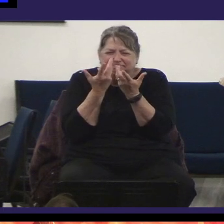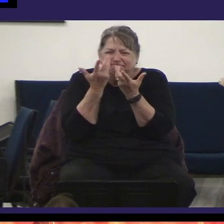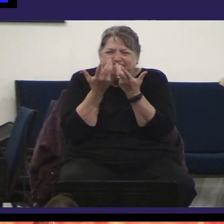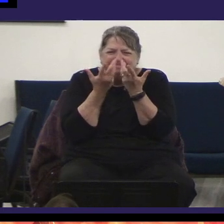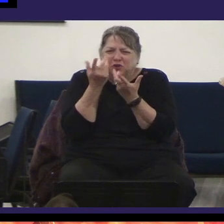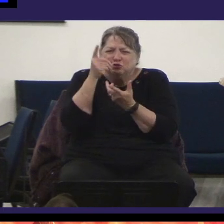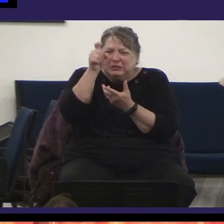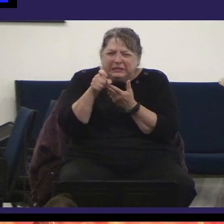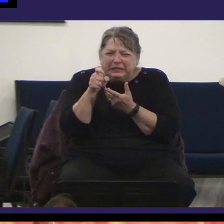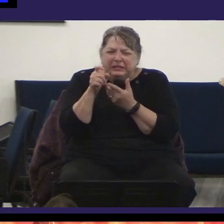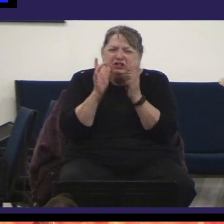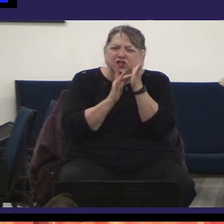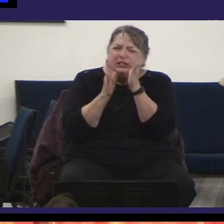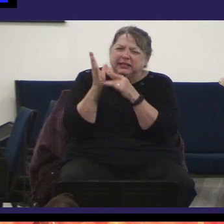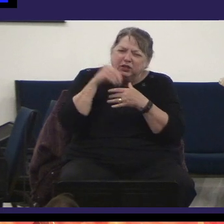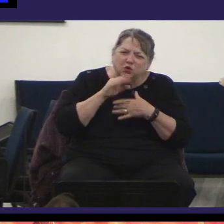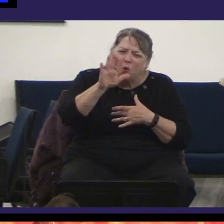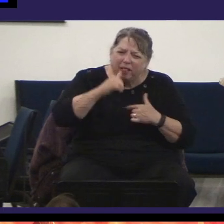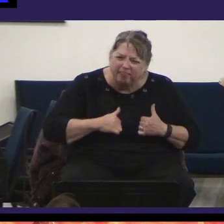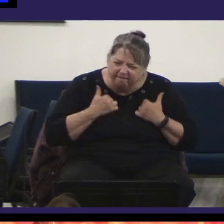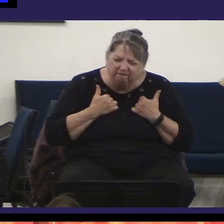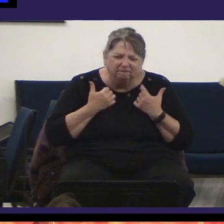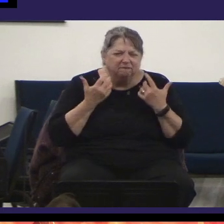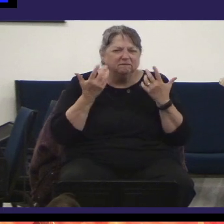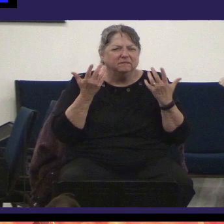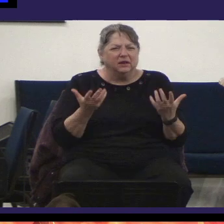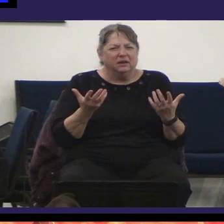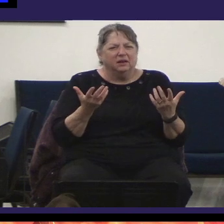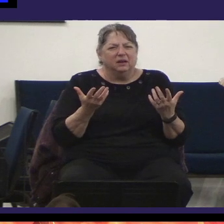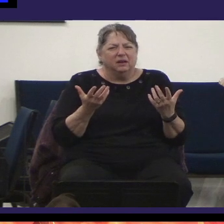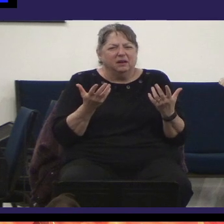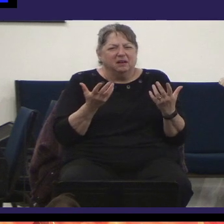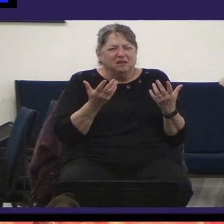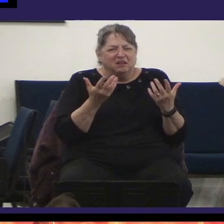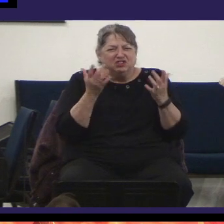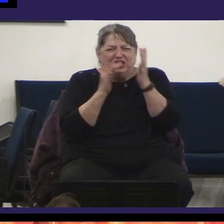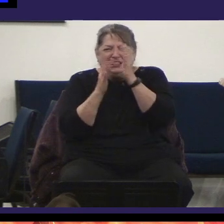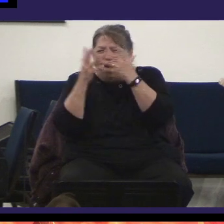life. These spirits have been defeated in the name of Jesus.